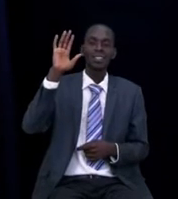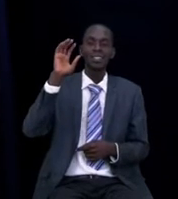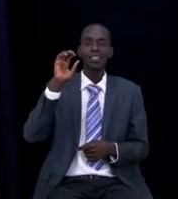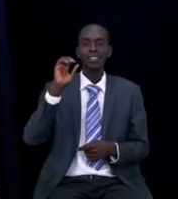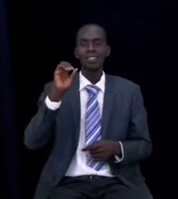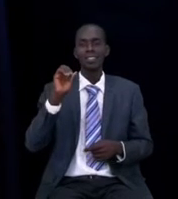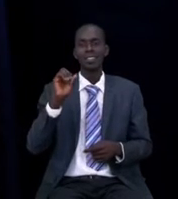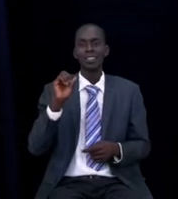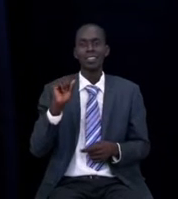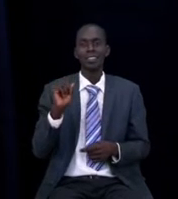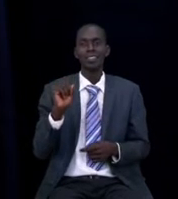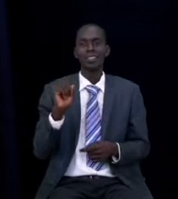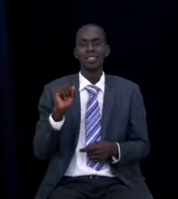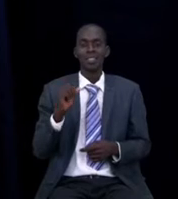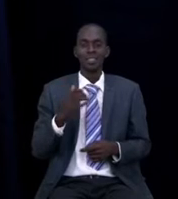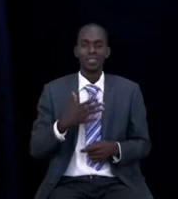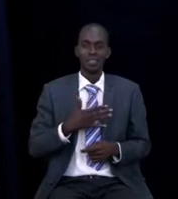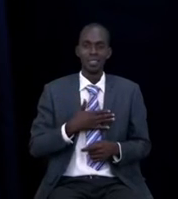nakane.